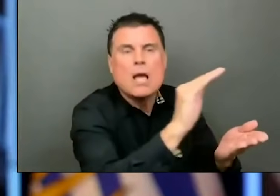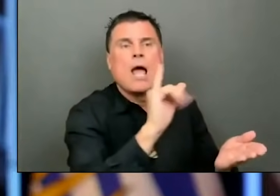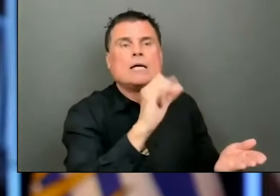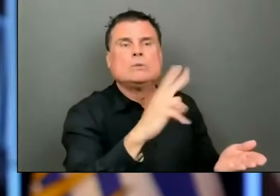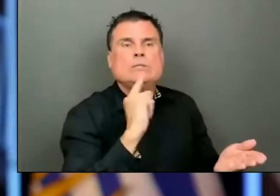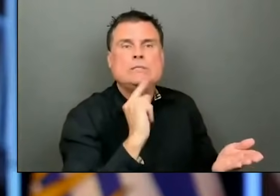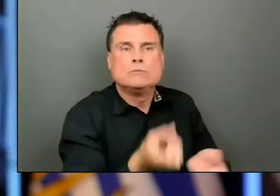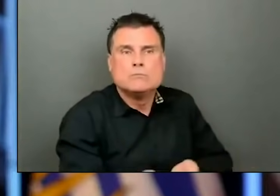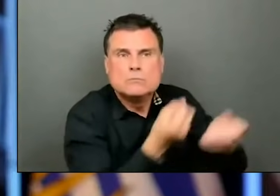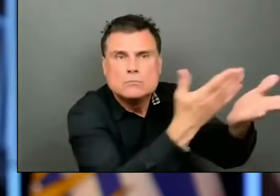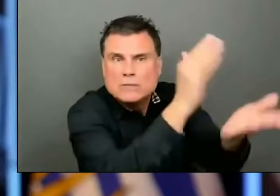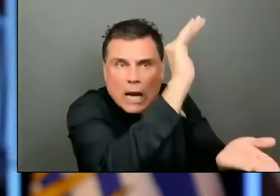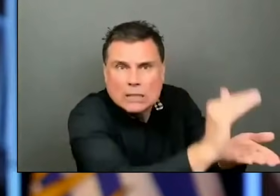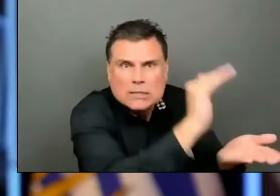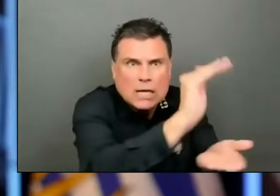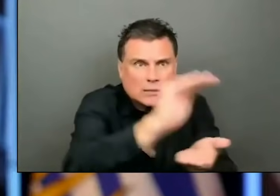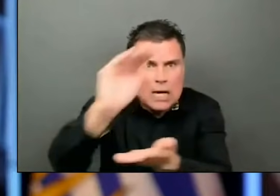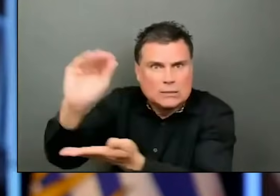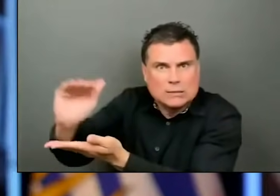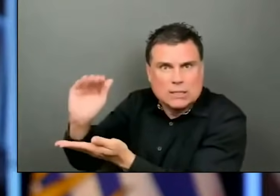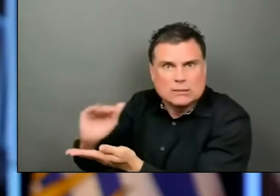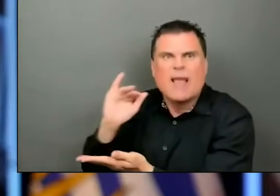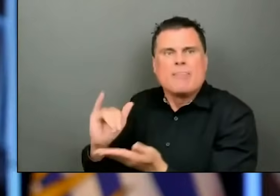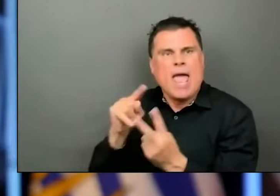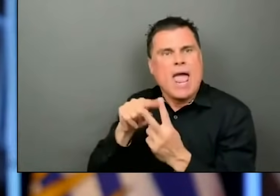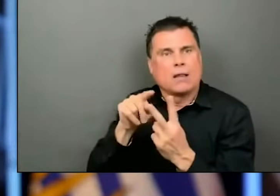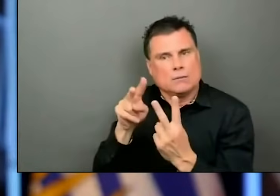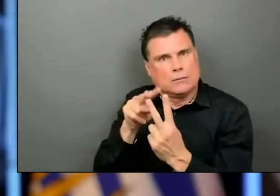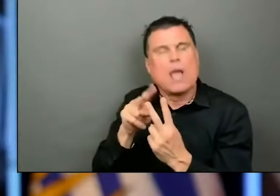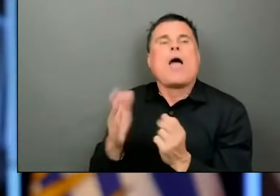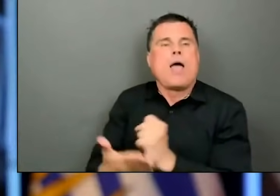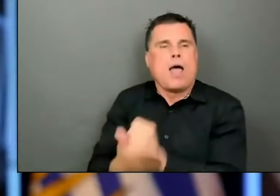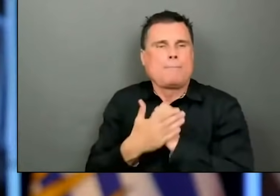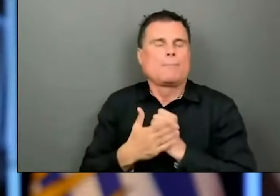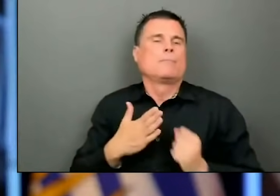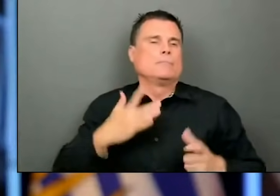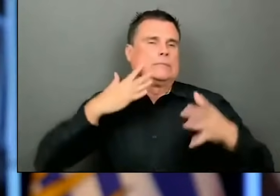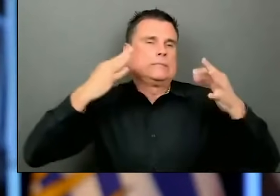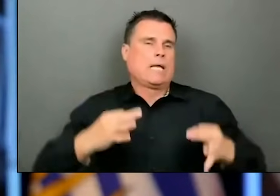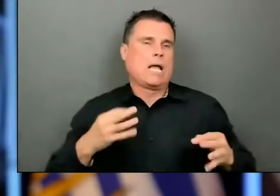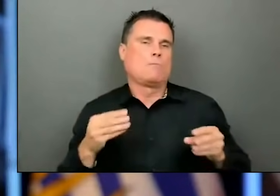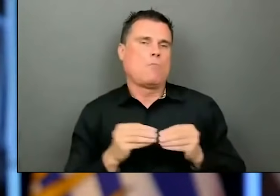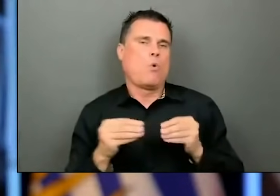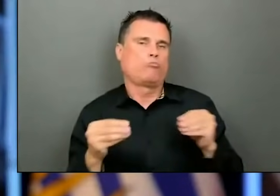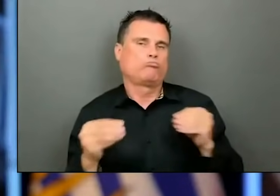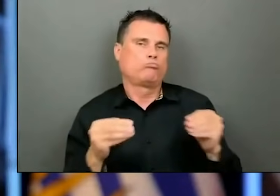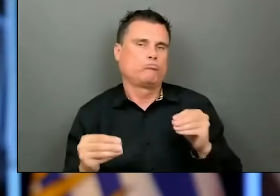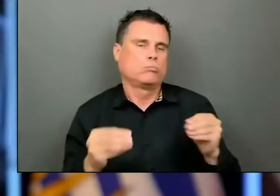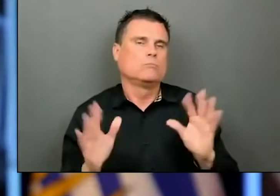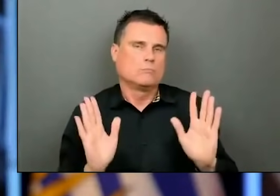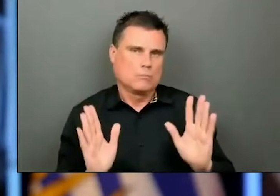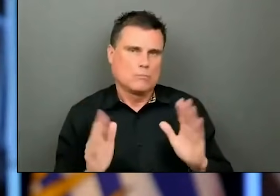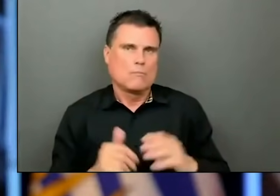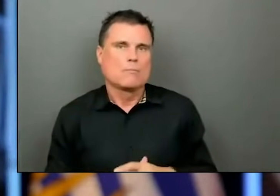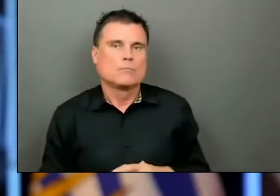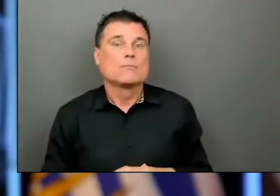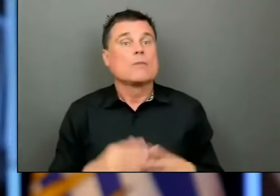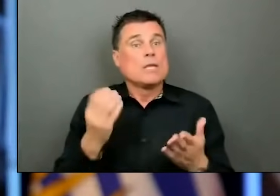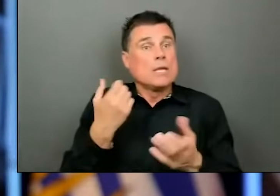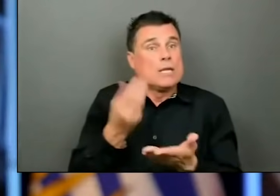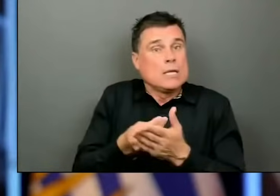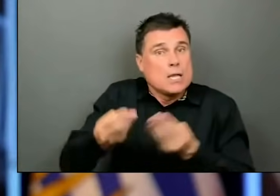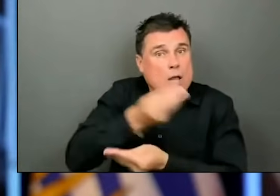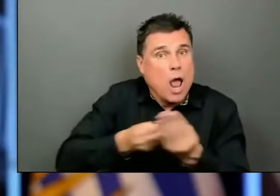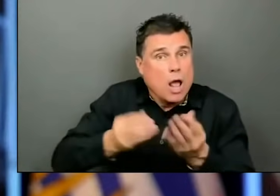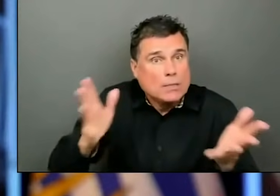that are most severely impacting us both socially and in the economic sense. So it is absolutely,